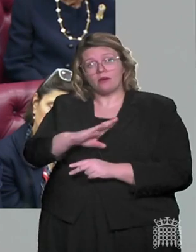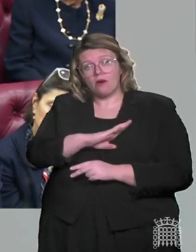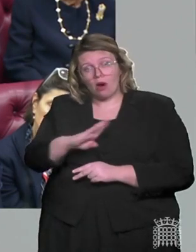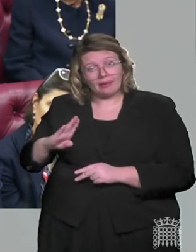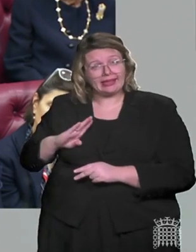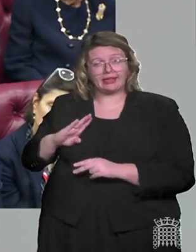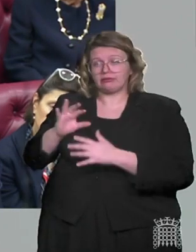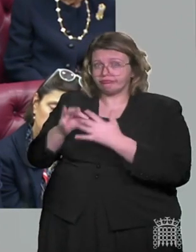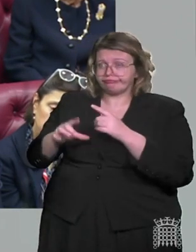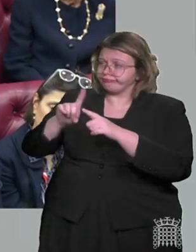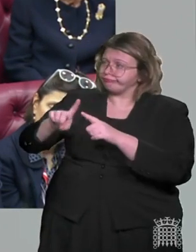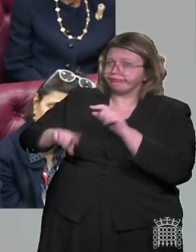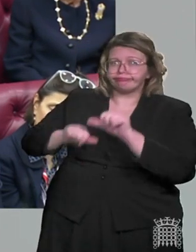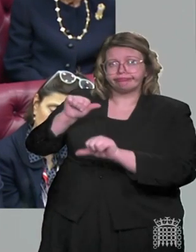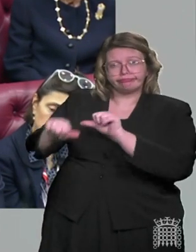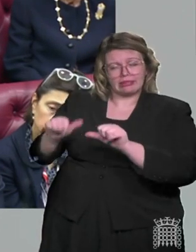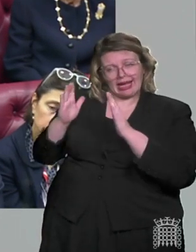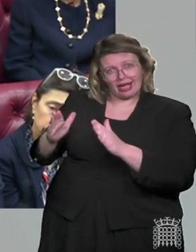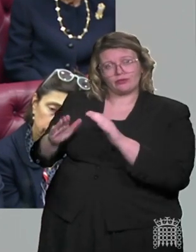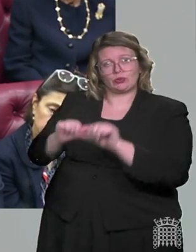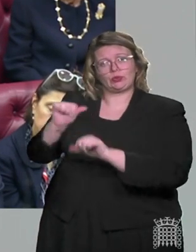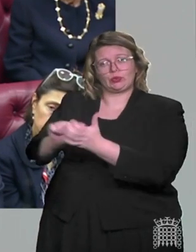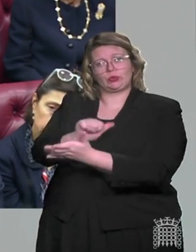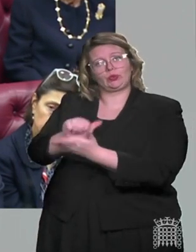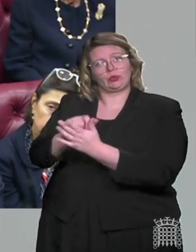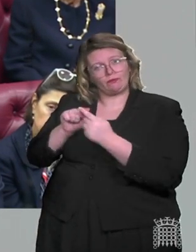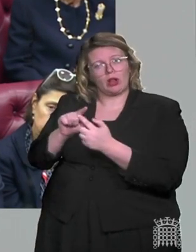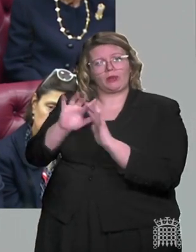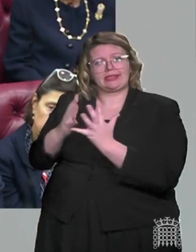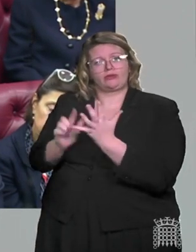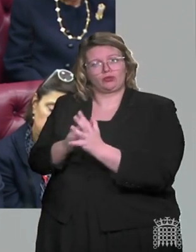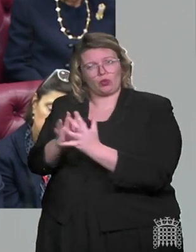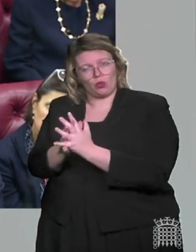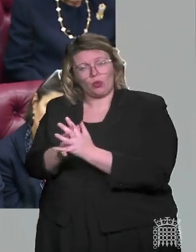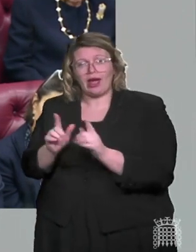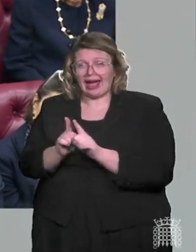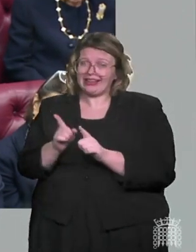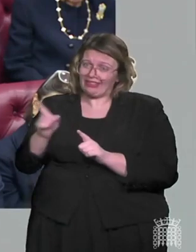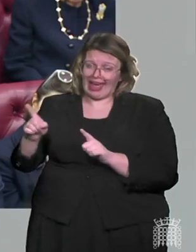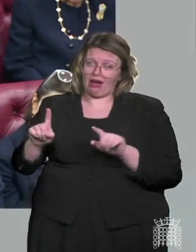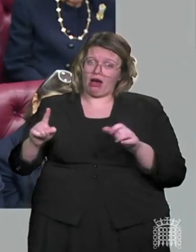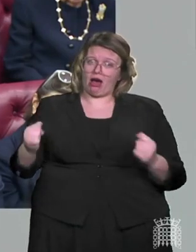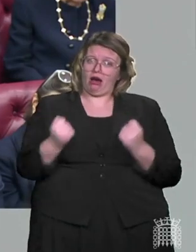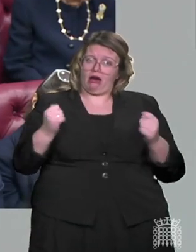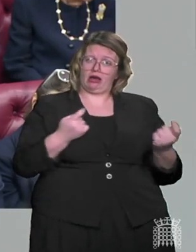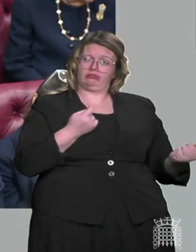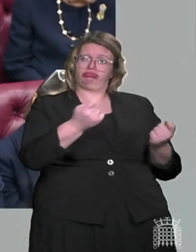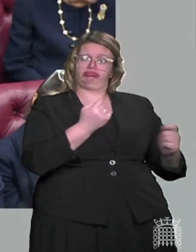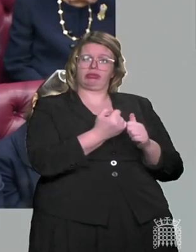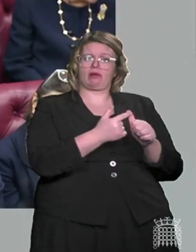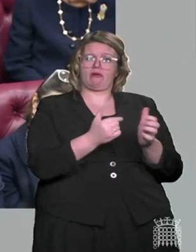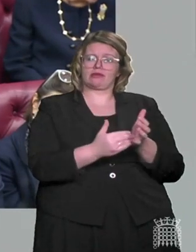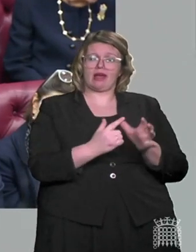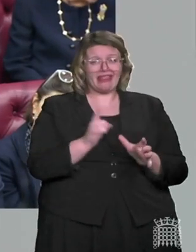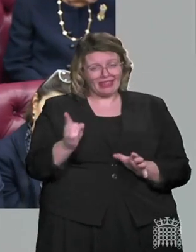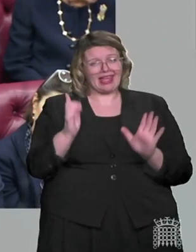actions in terms of this war, but it also means, as they are the occupying power in Gaza, that they have to make